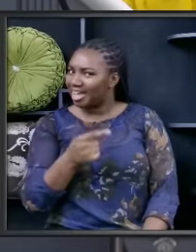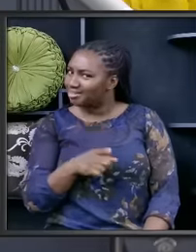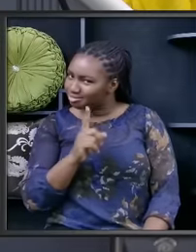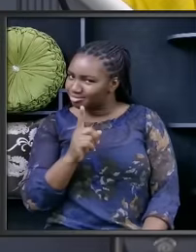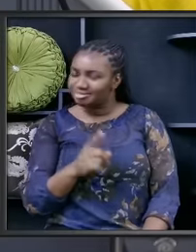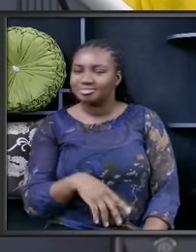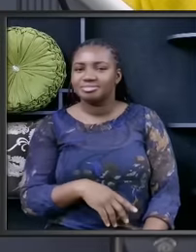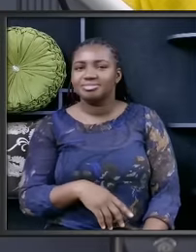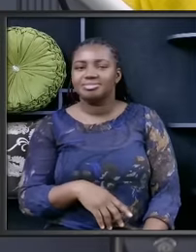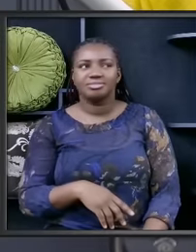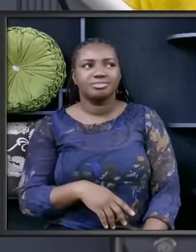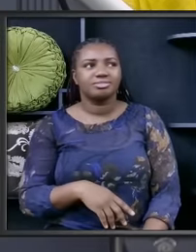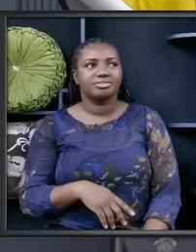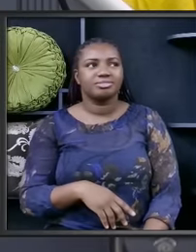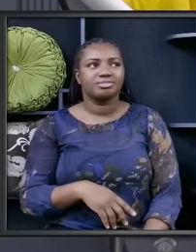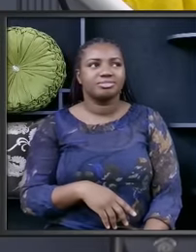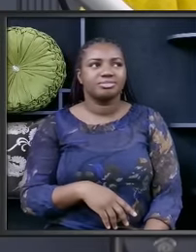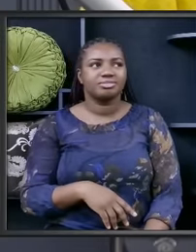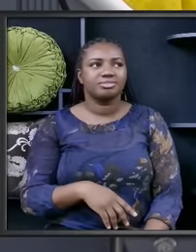Ordinary president, I be virgin.